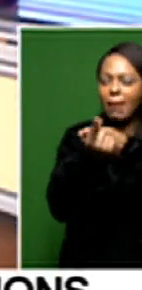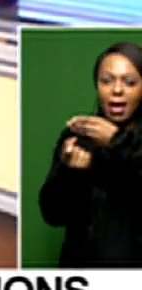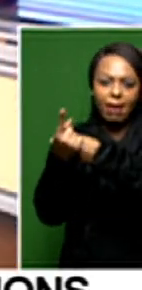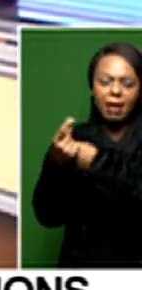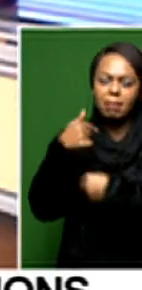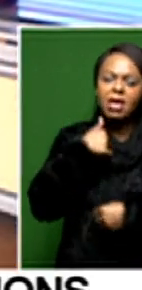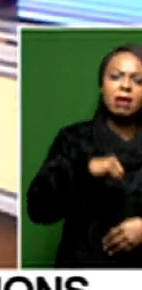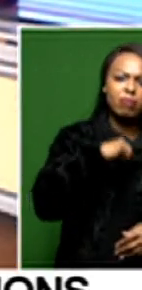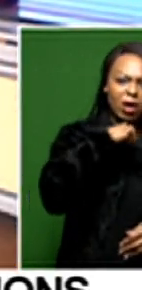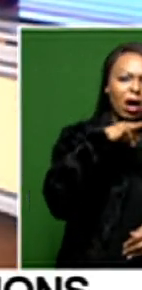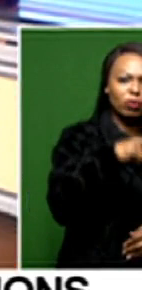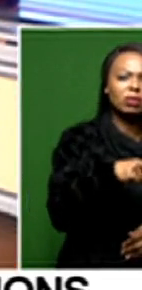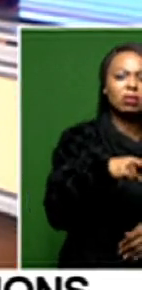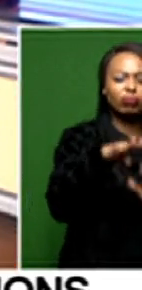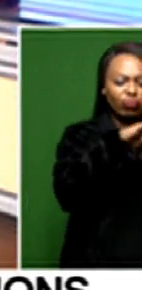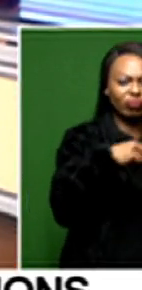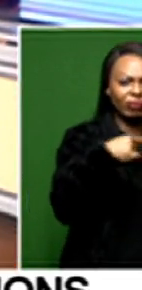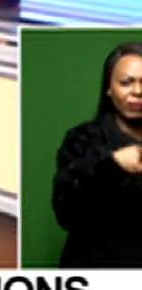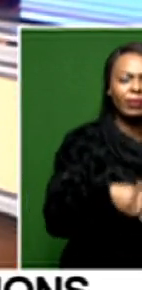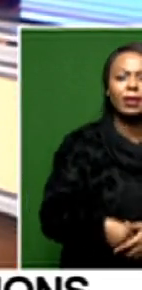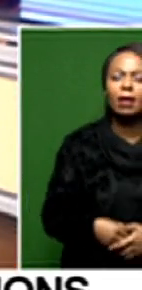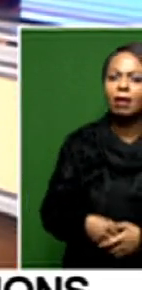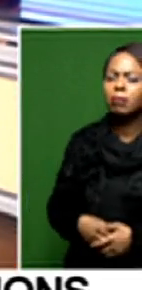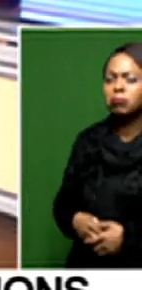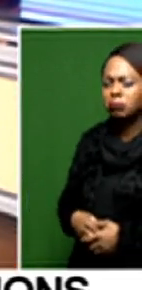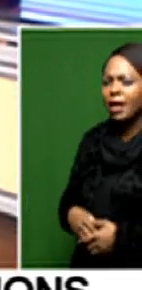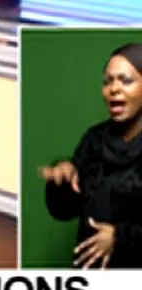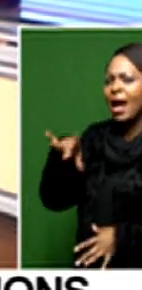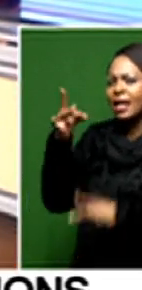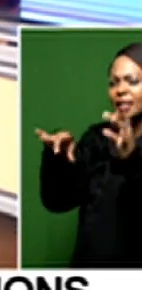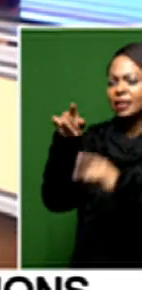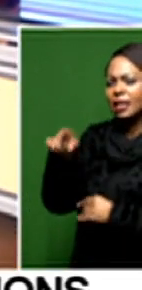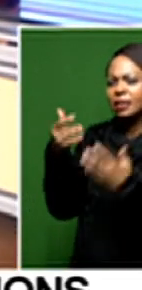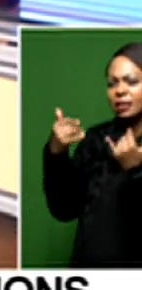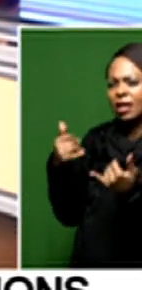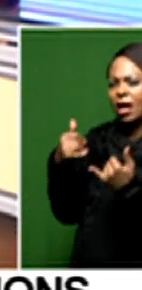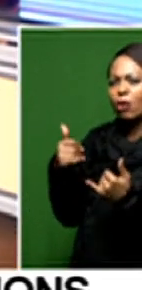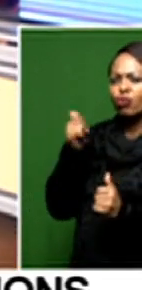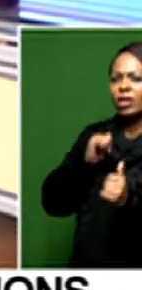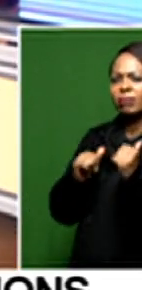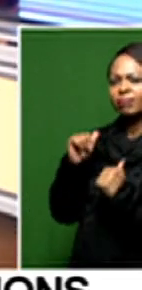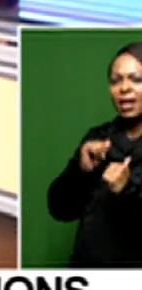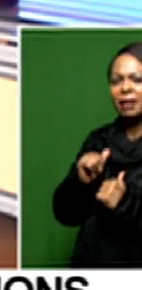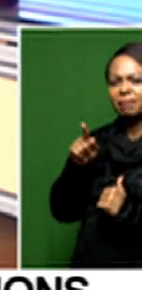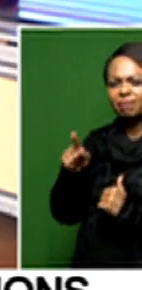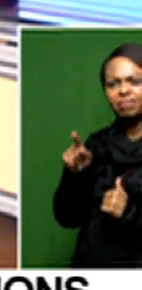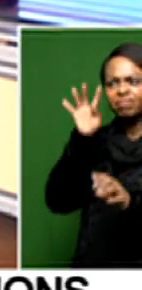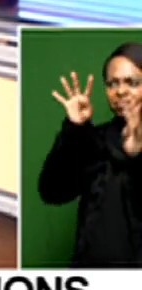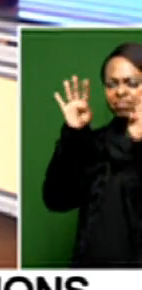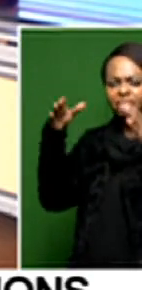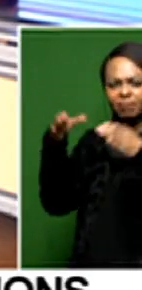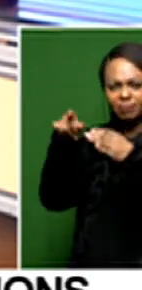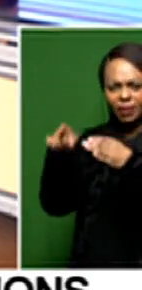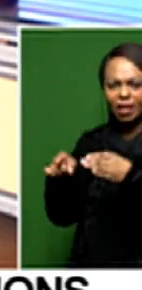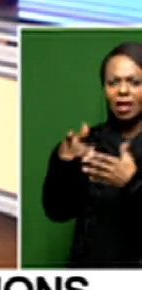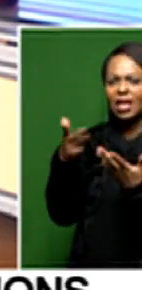So I'm very proud. And what's your analysis of the creative sector here in South Africa? And if you're not at all happy, what is